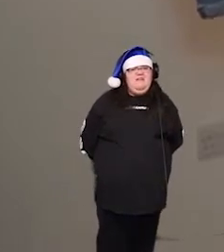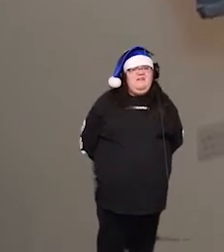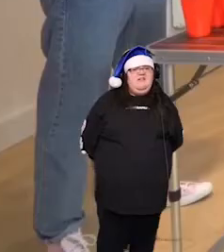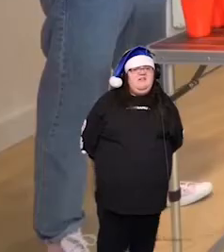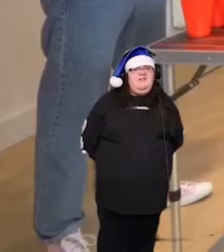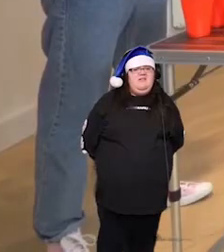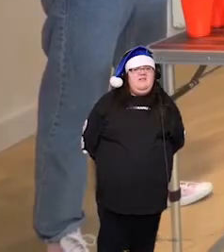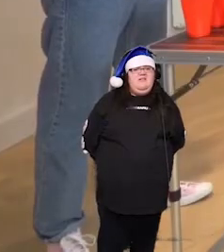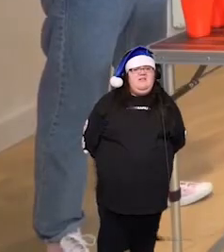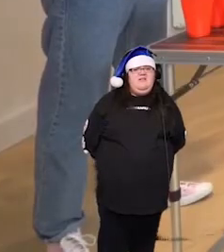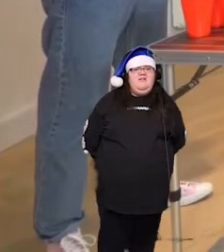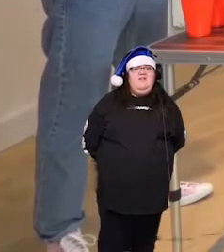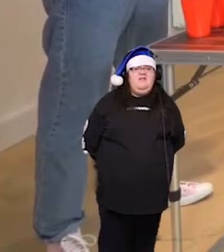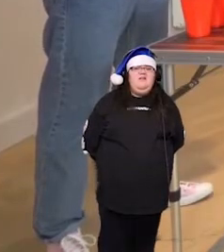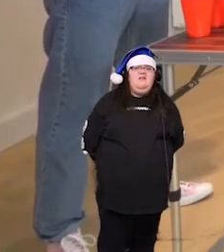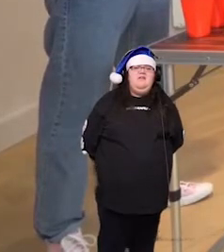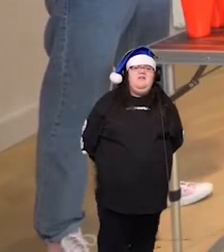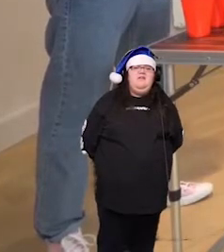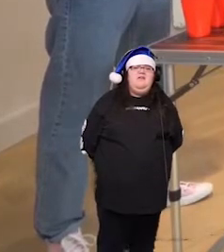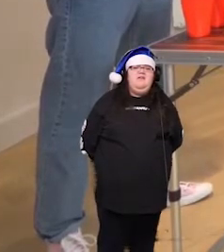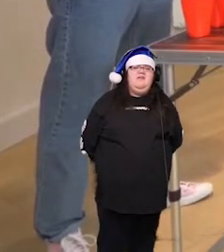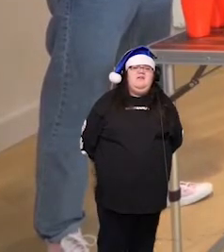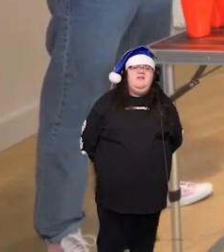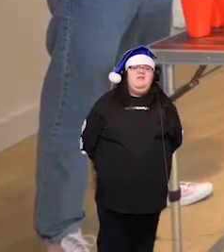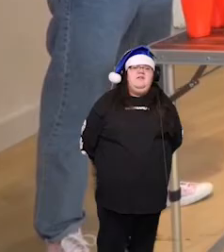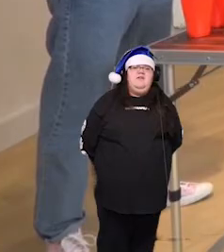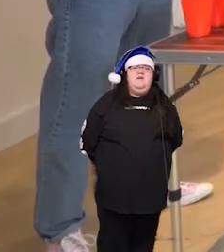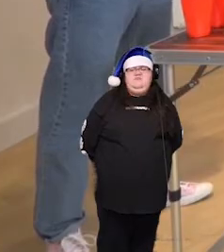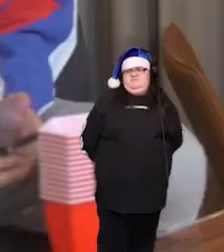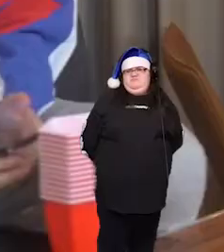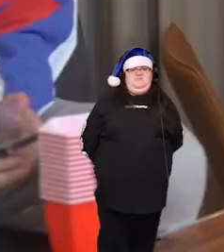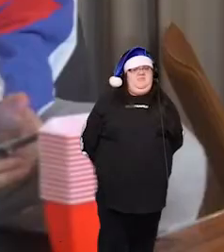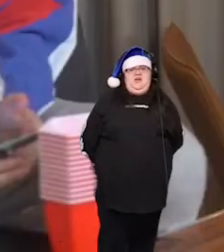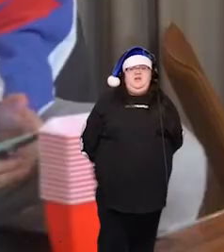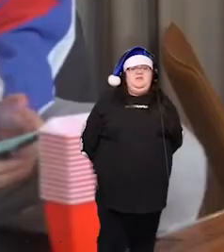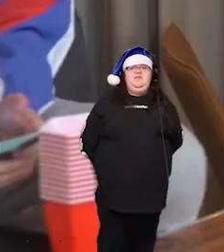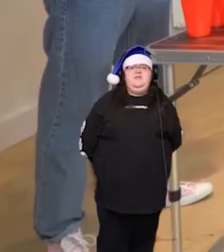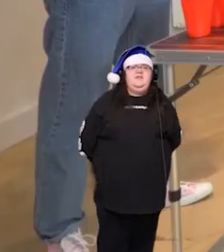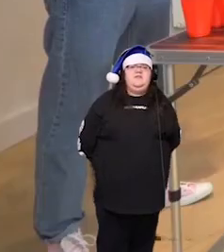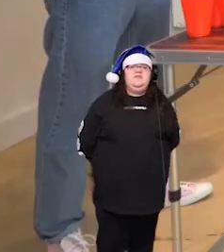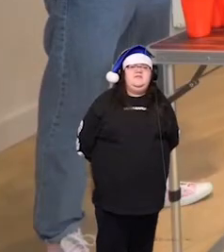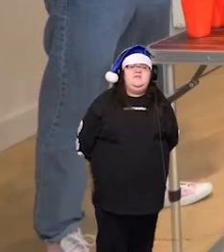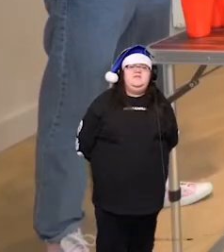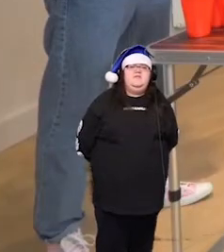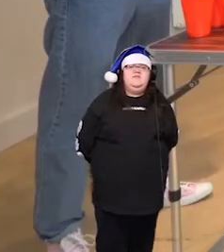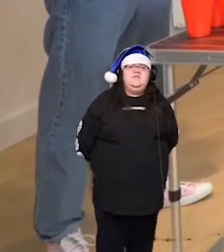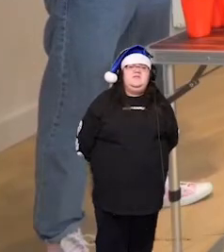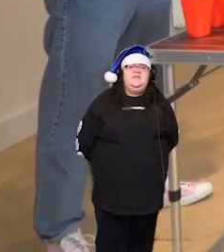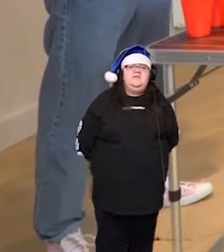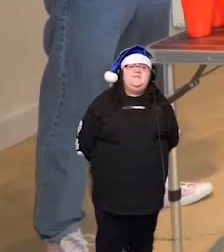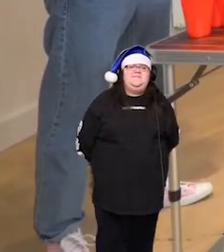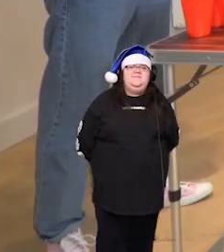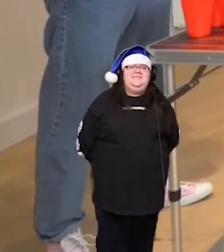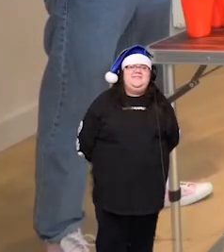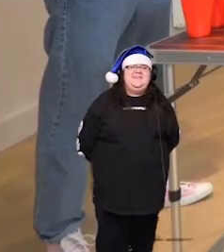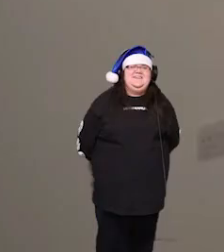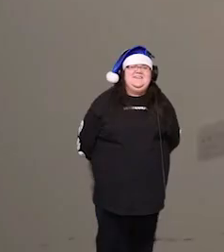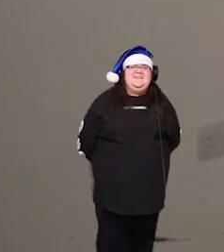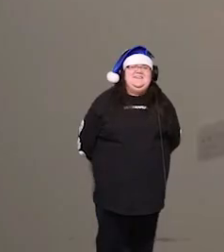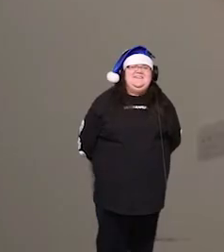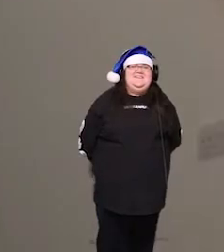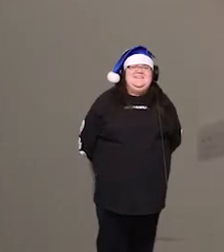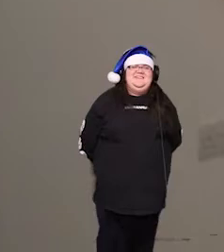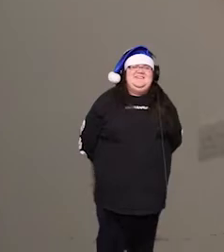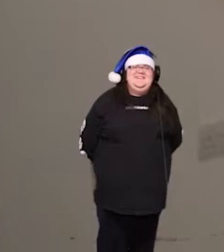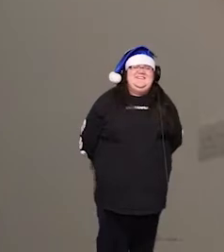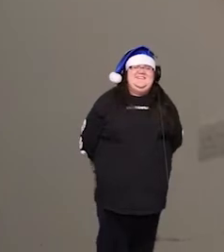Pedestrophilia? Oh, so close. Podophilia. I had no idea. Look at that. Fuck. First